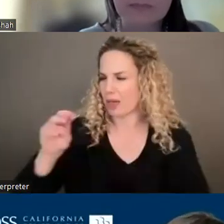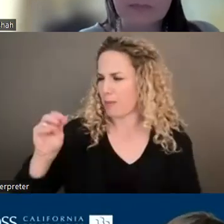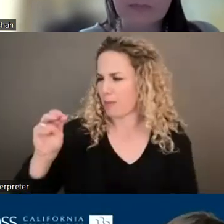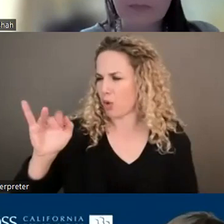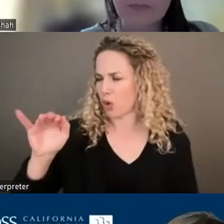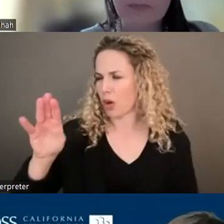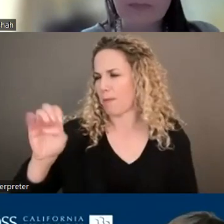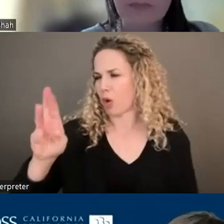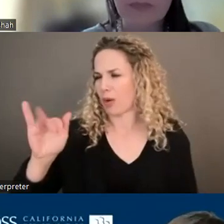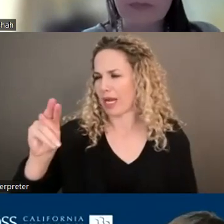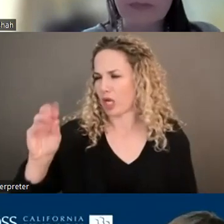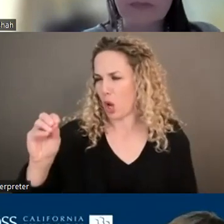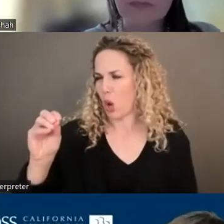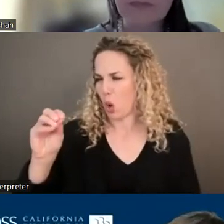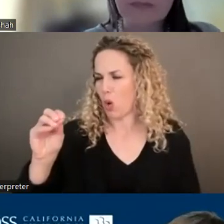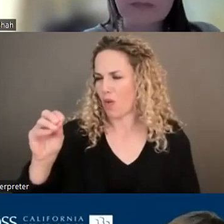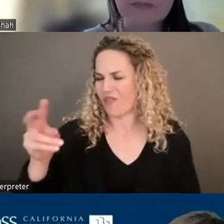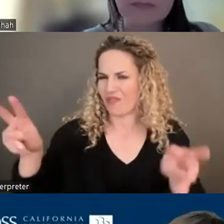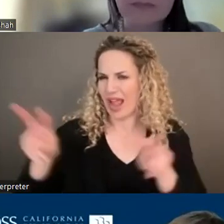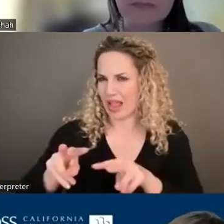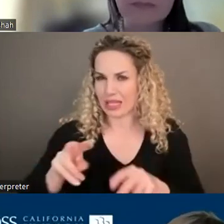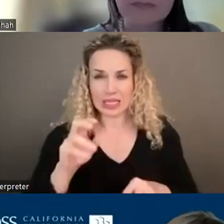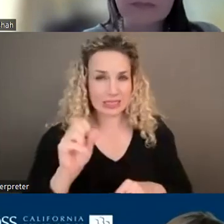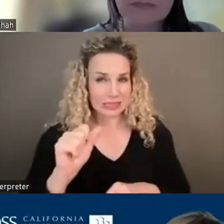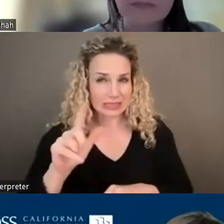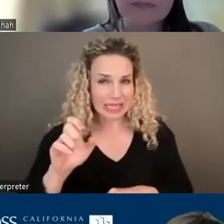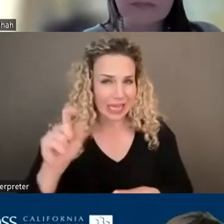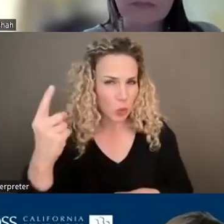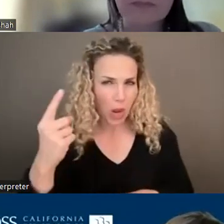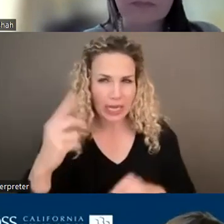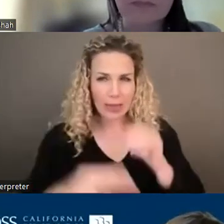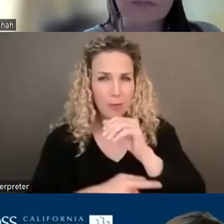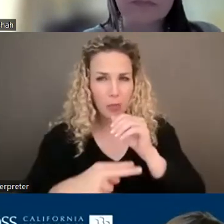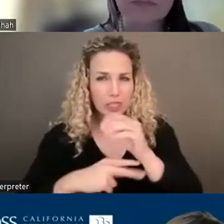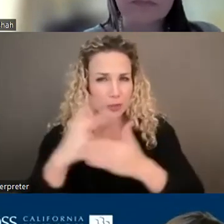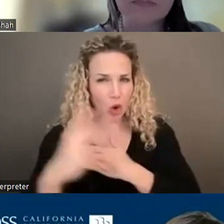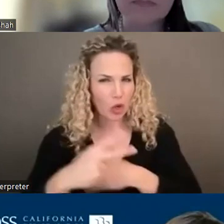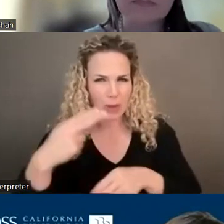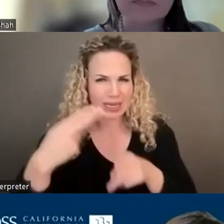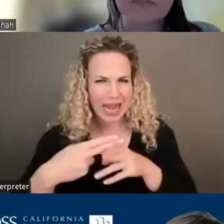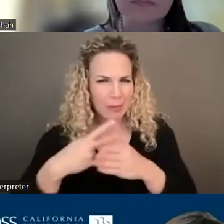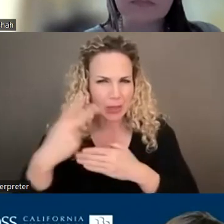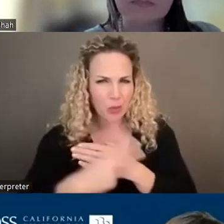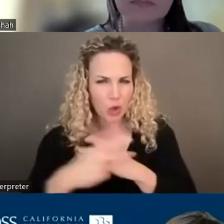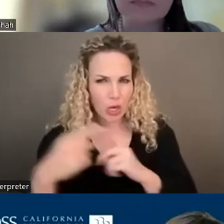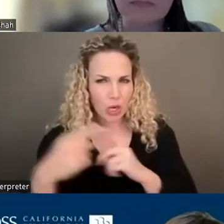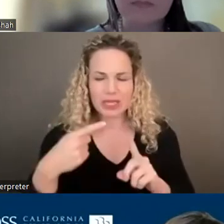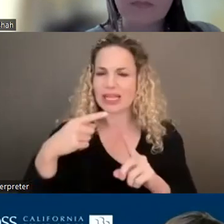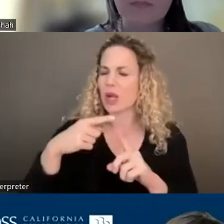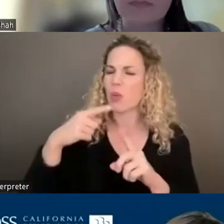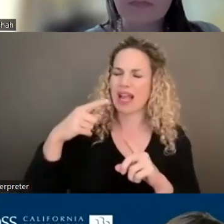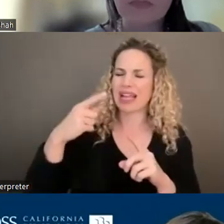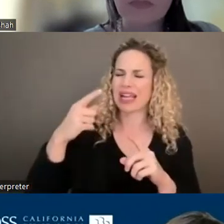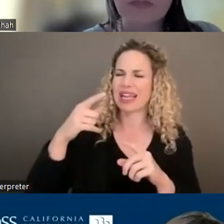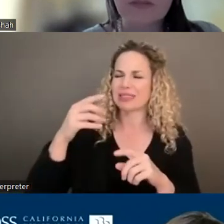like stage 1, children enrolled in stage 1 or the bridge program? They're barely in June they're gonna